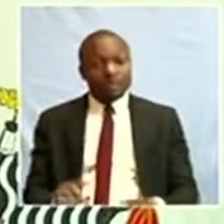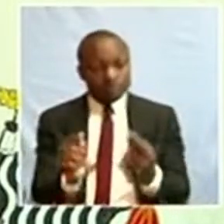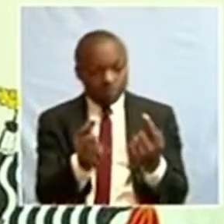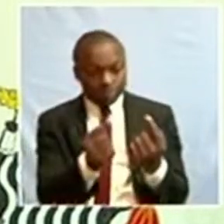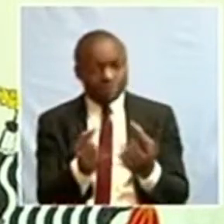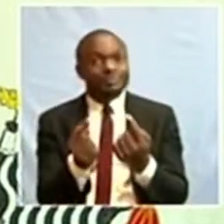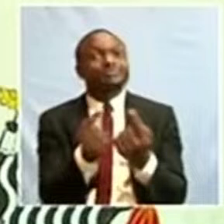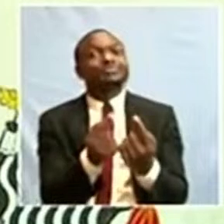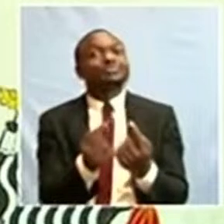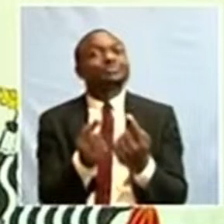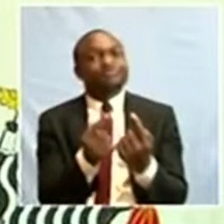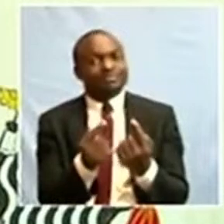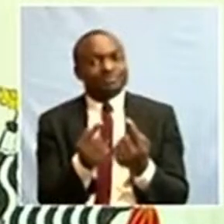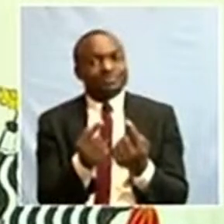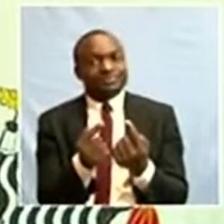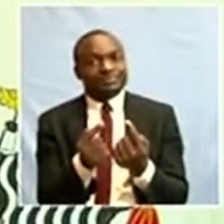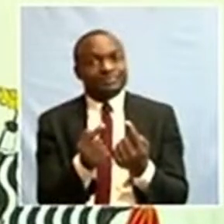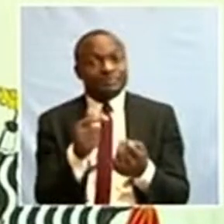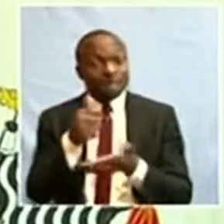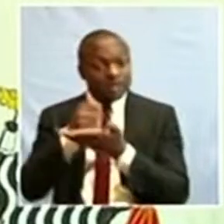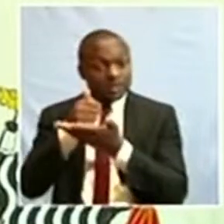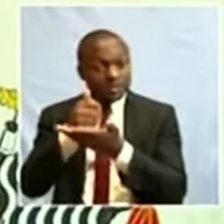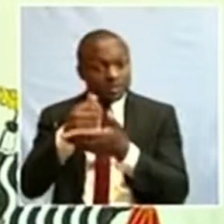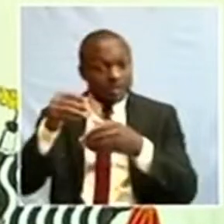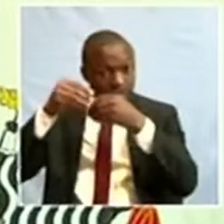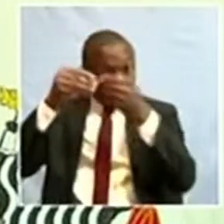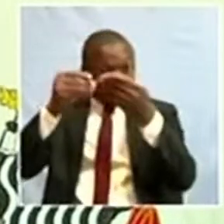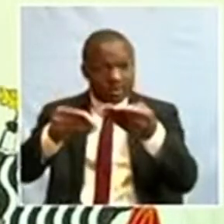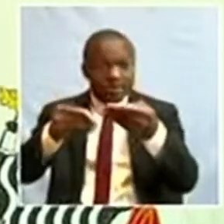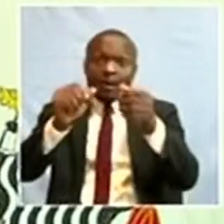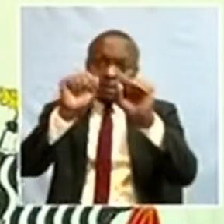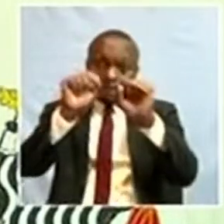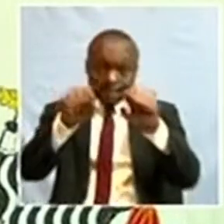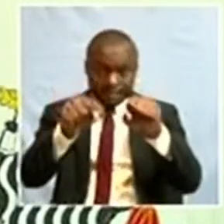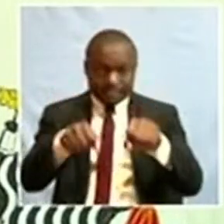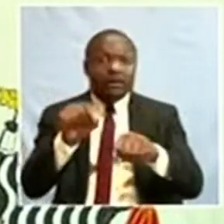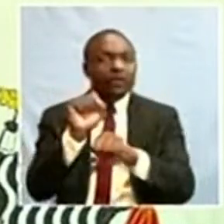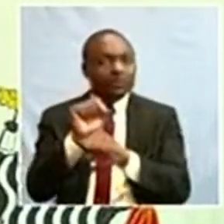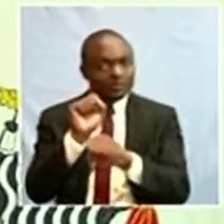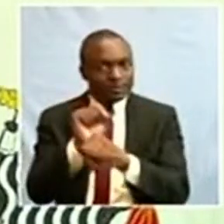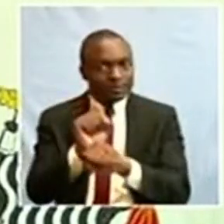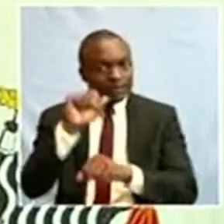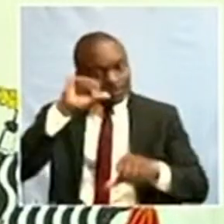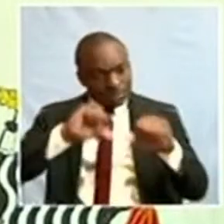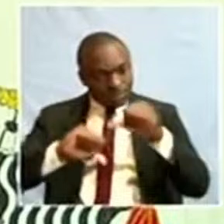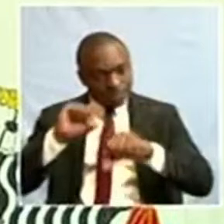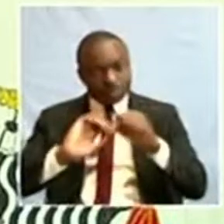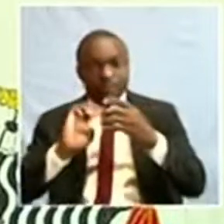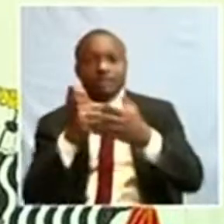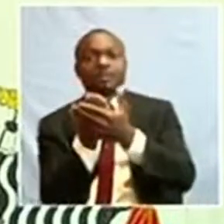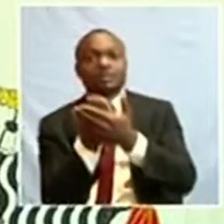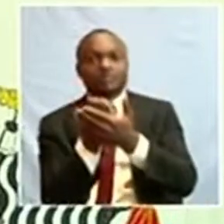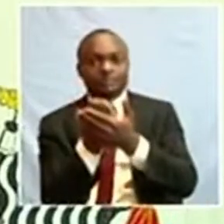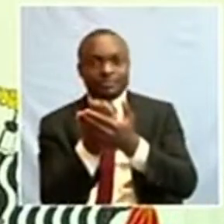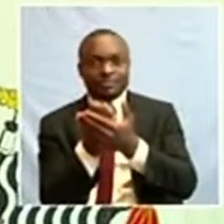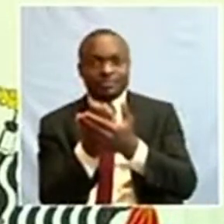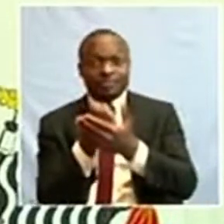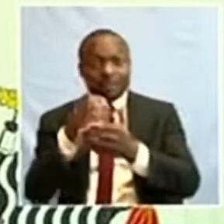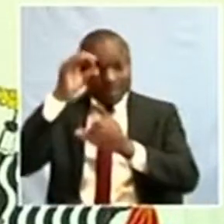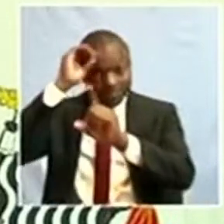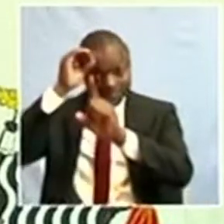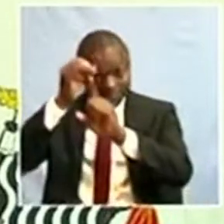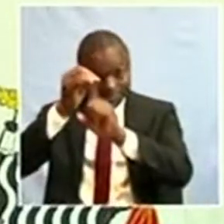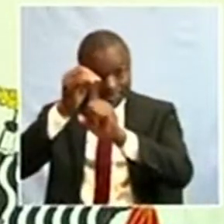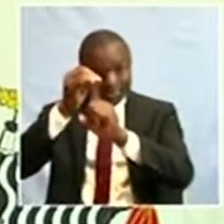circumstances that help or give the ability to perform the audit engagement. And the objective